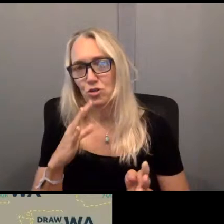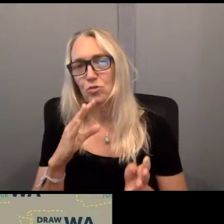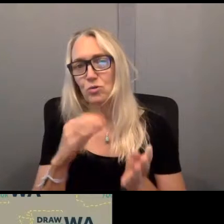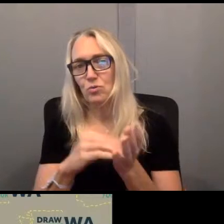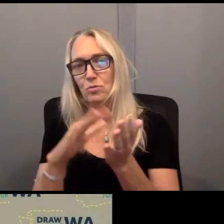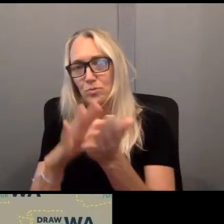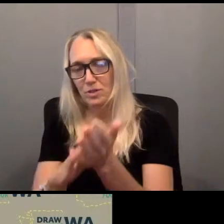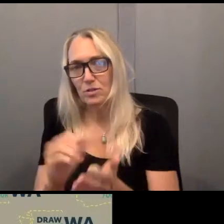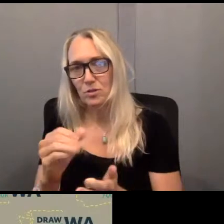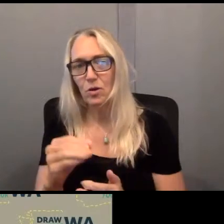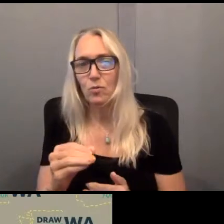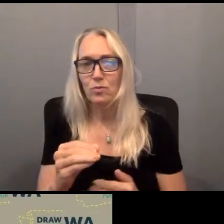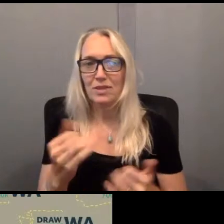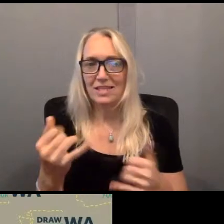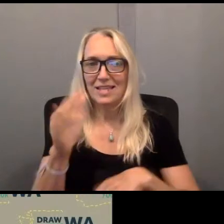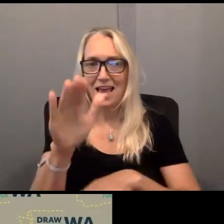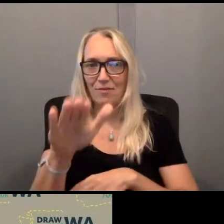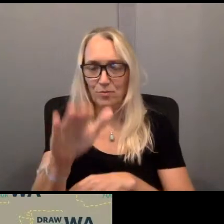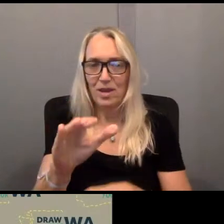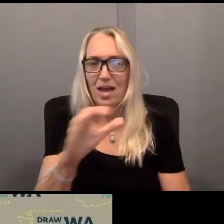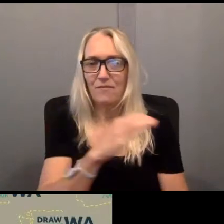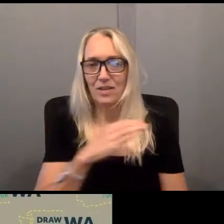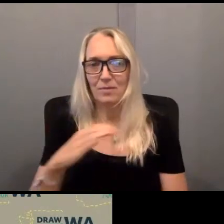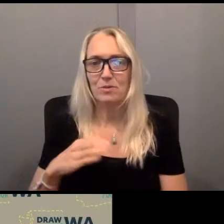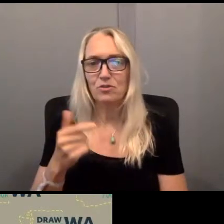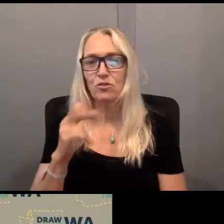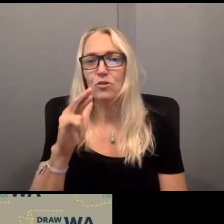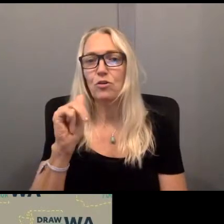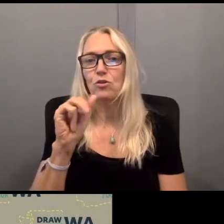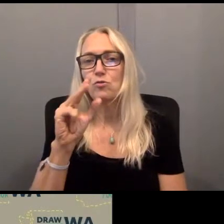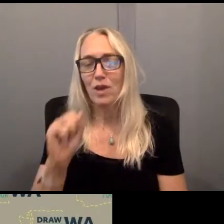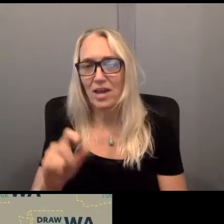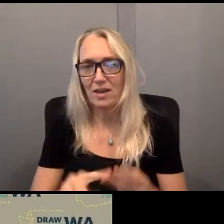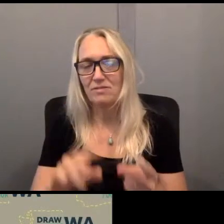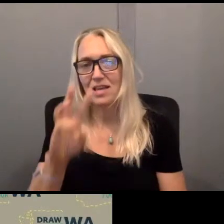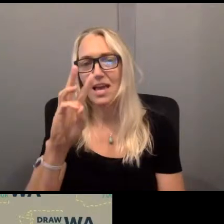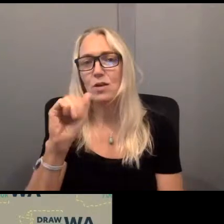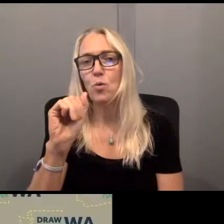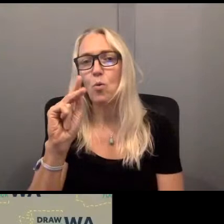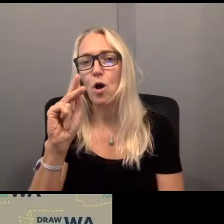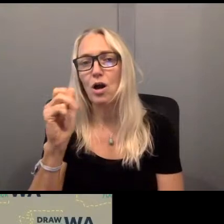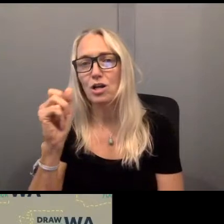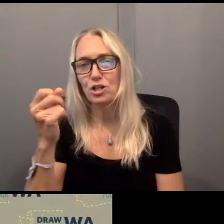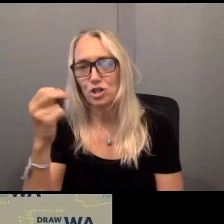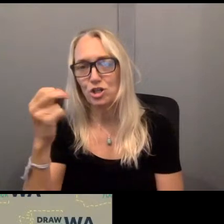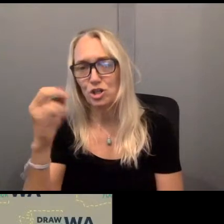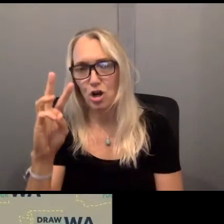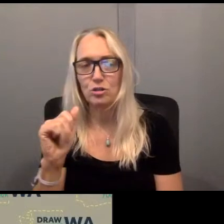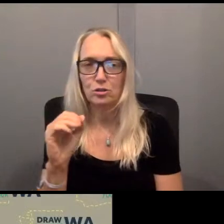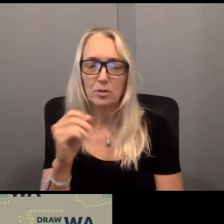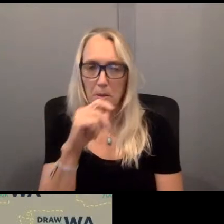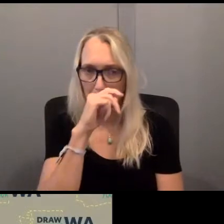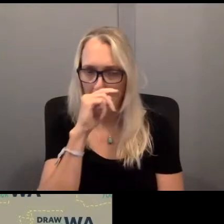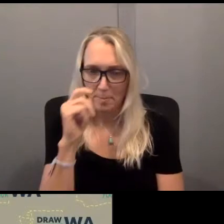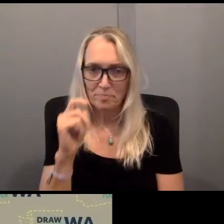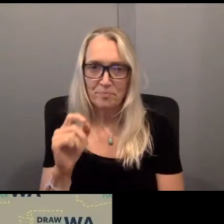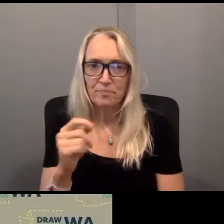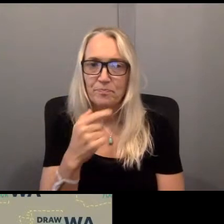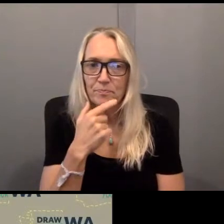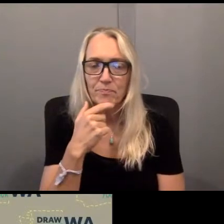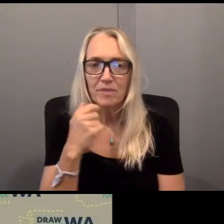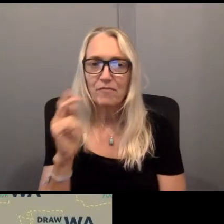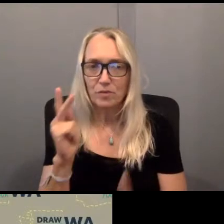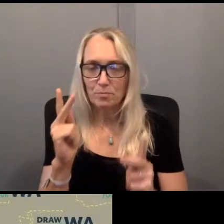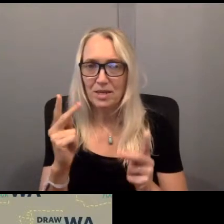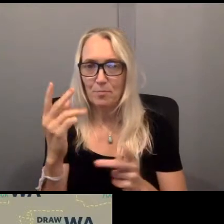by Commissioner Graves and Commissioner Walkinshaw. To those of you from the public joining us